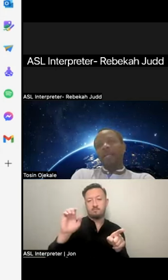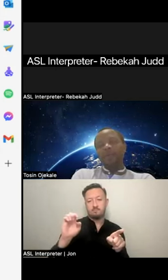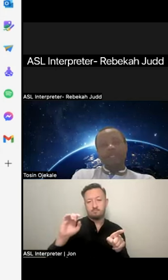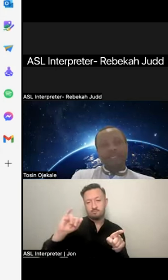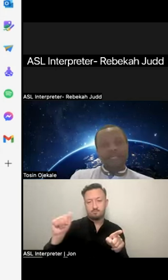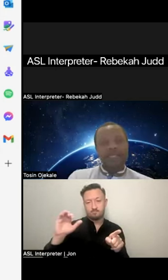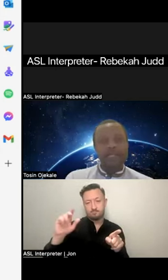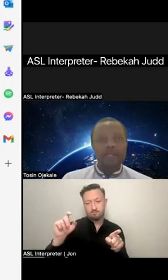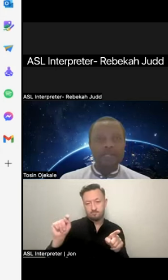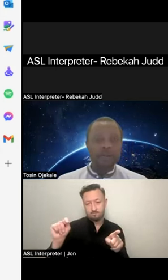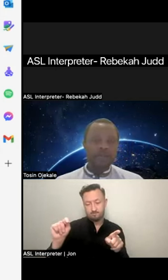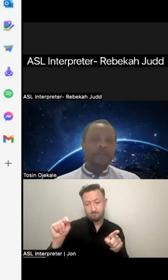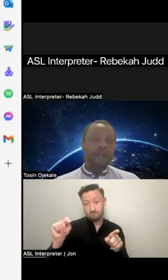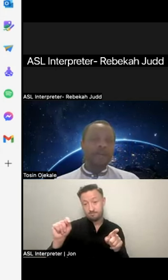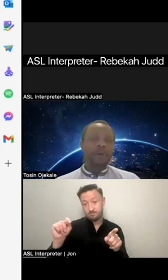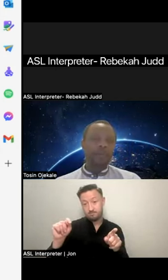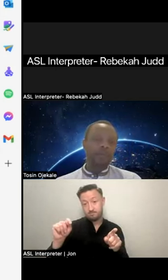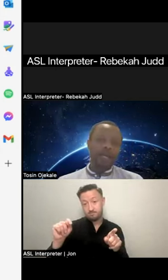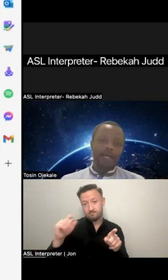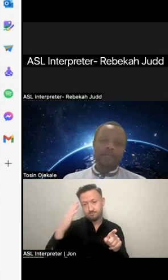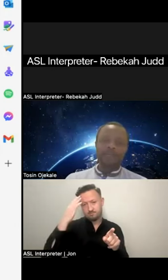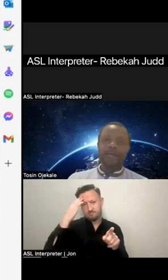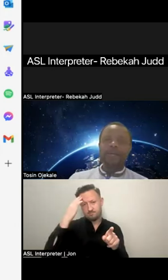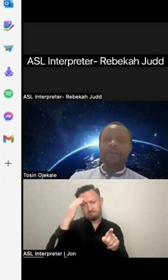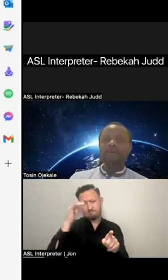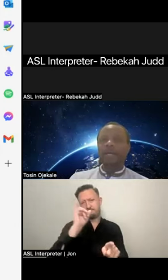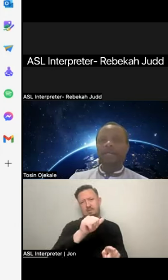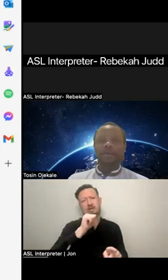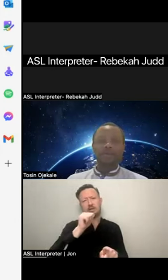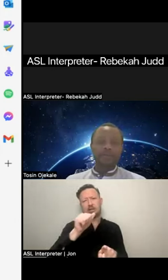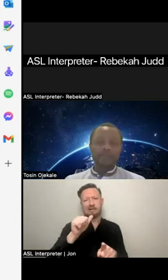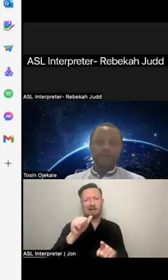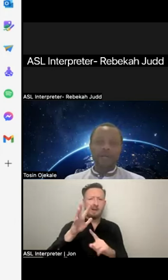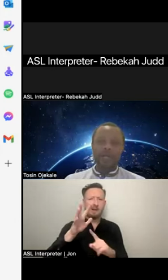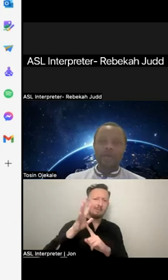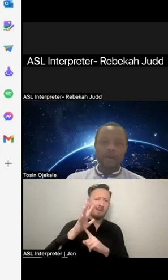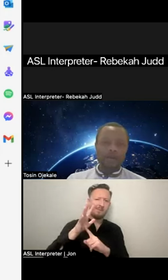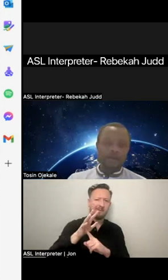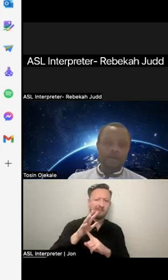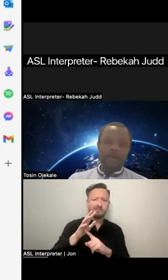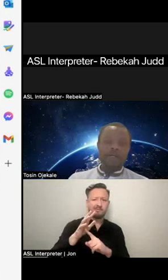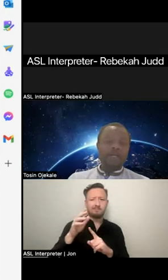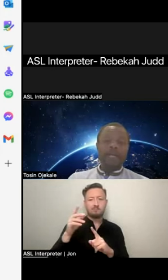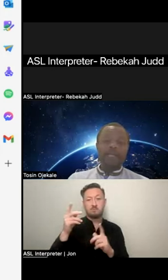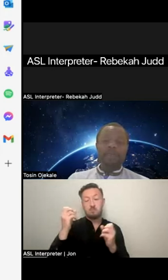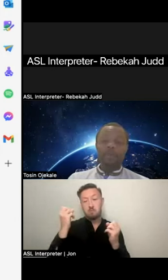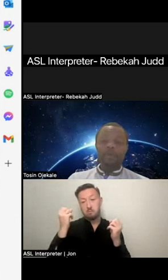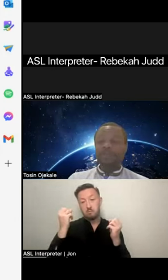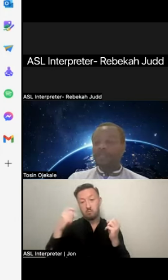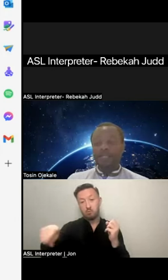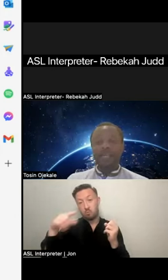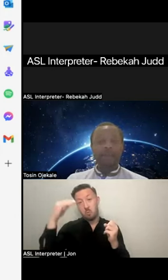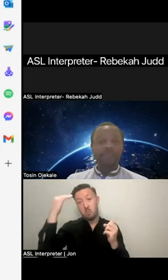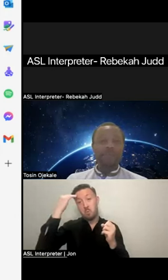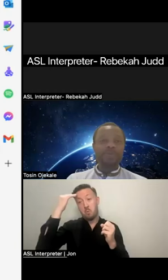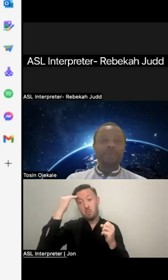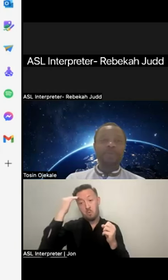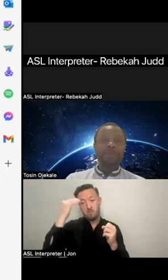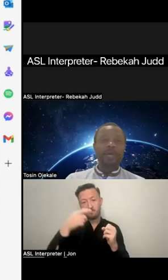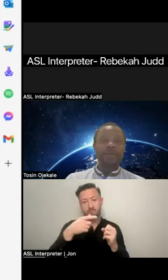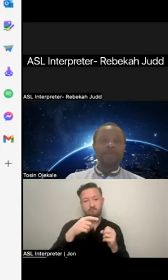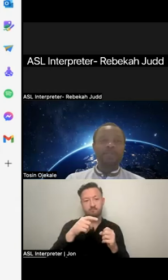I know this is not something very popular or that a lot of us are probably aware of. Yes, maybe we've just seen